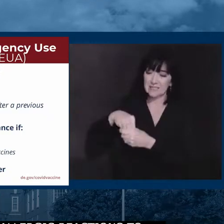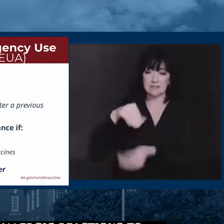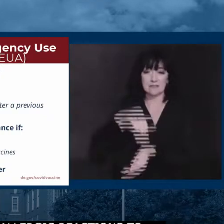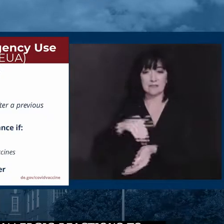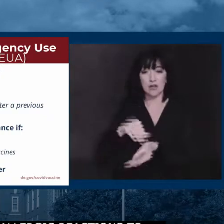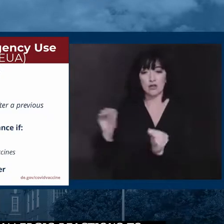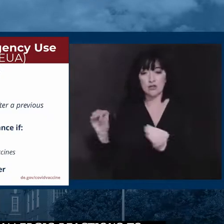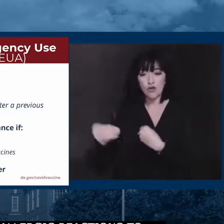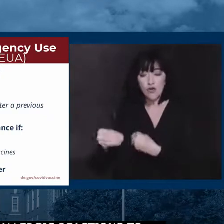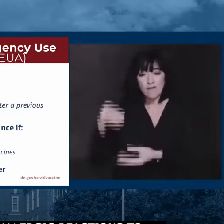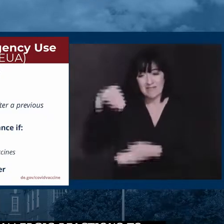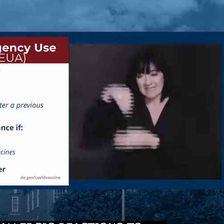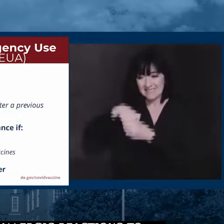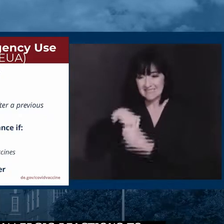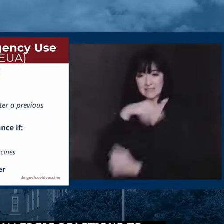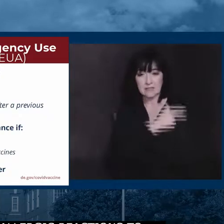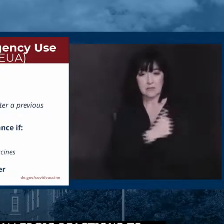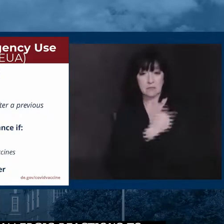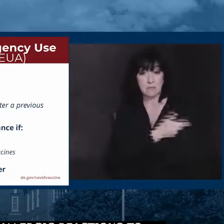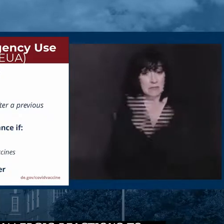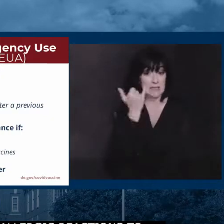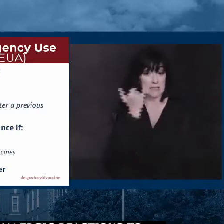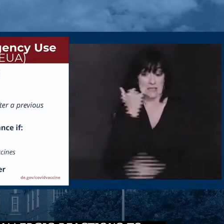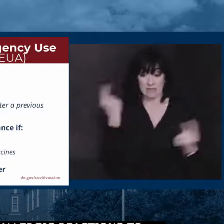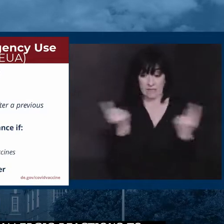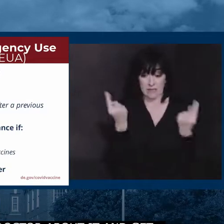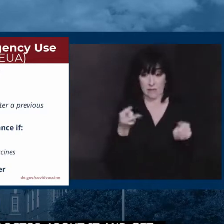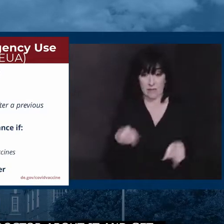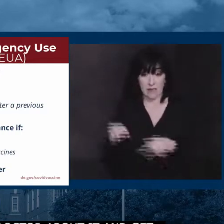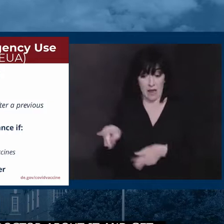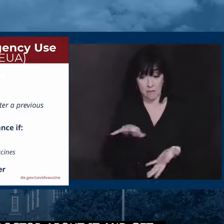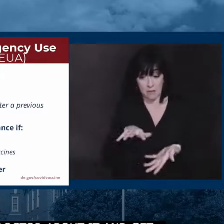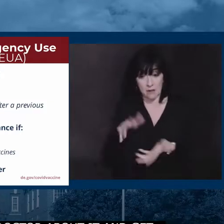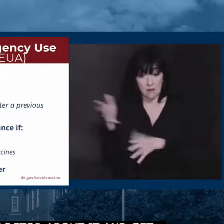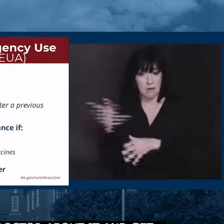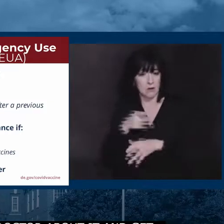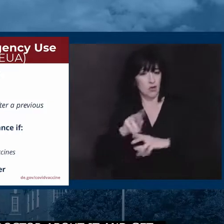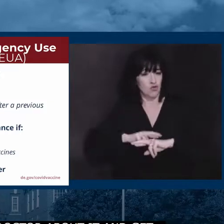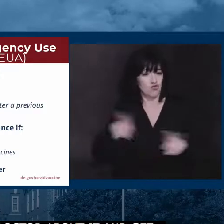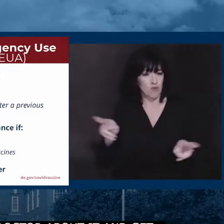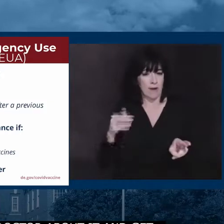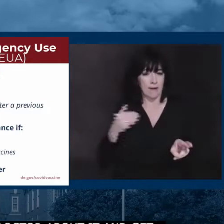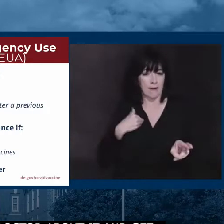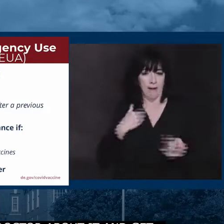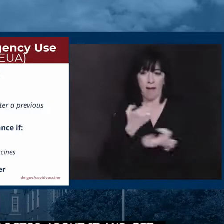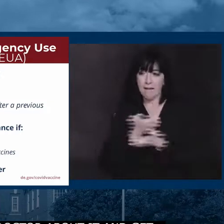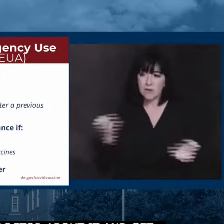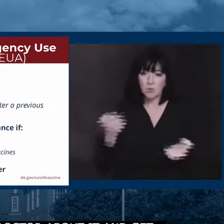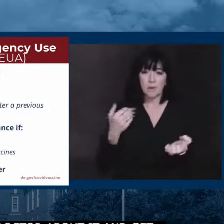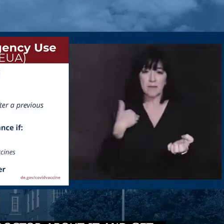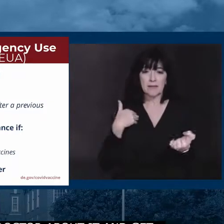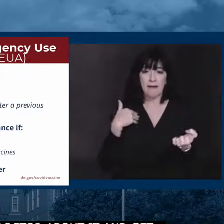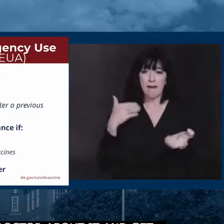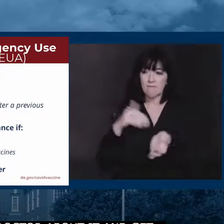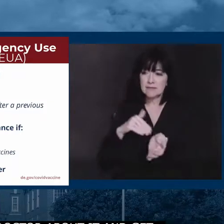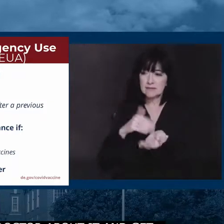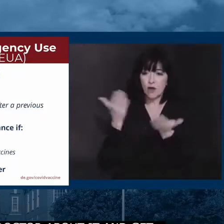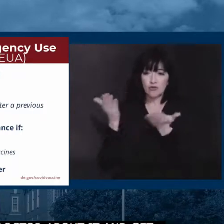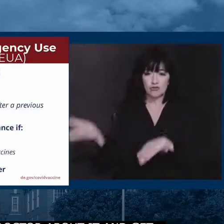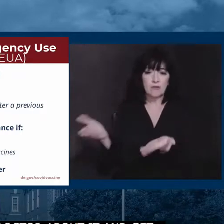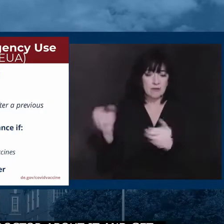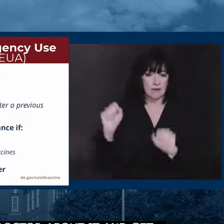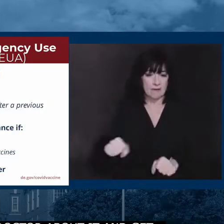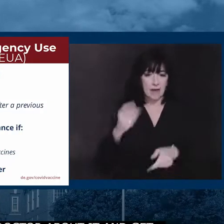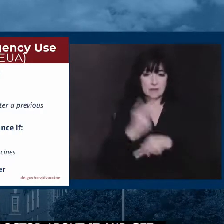happens. Want to also make sure people know that both these vaccines require 2 doses. For the Pfizer